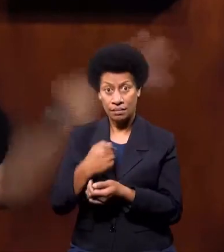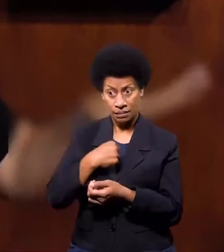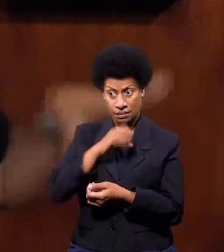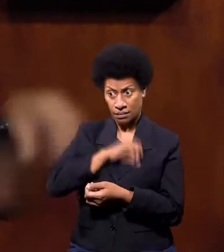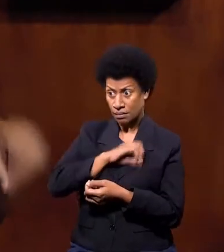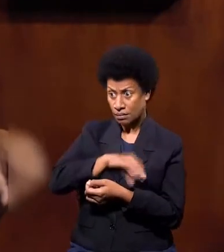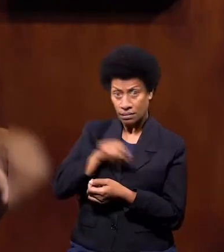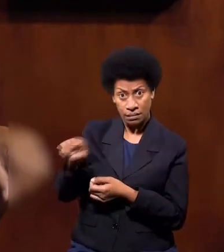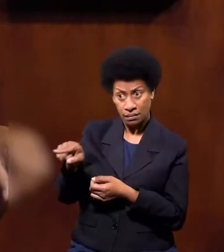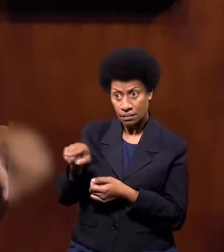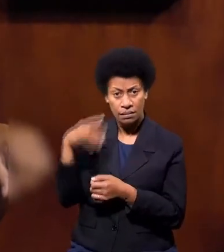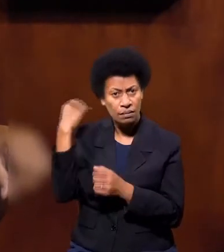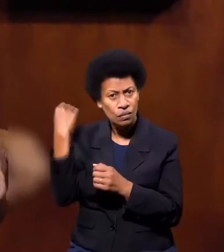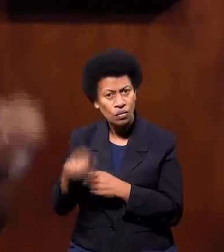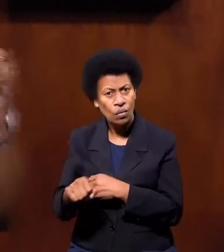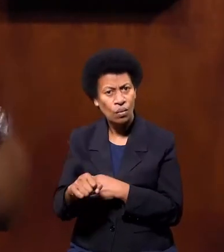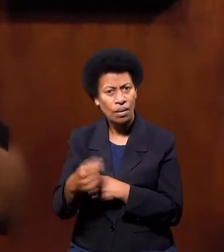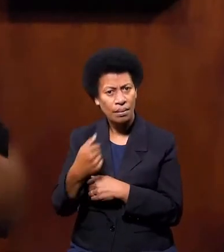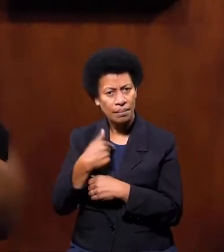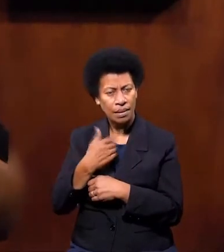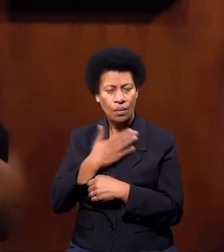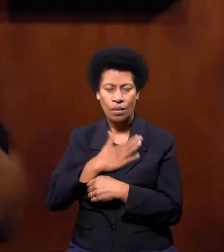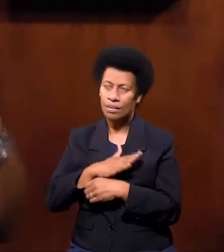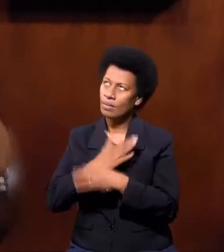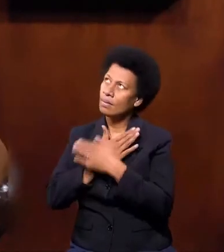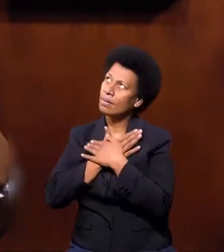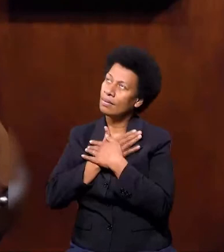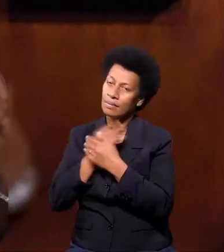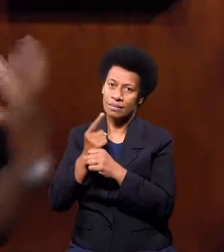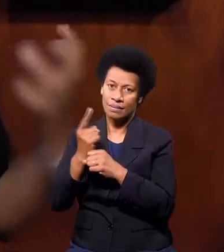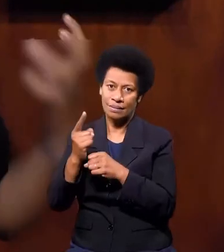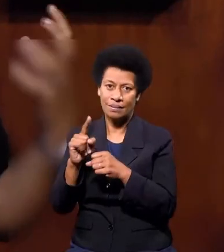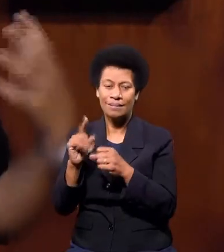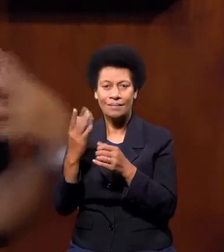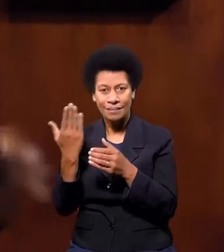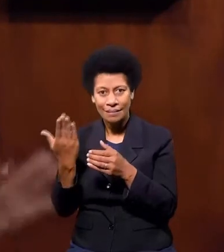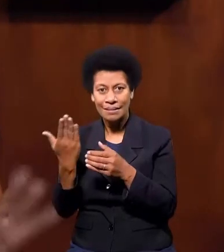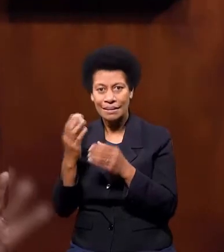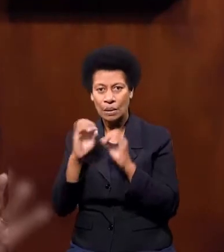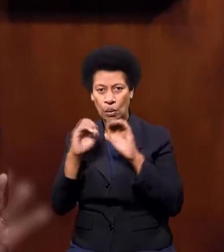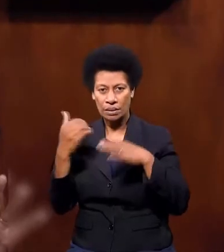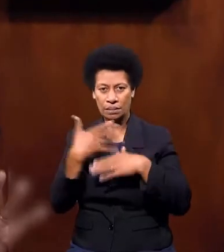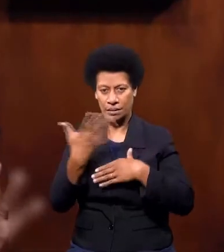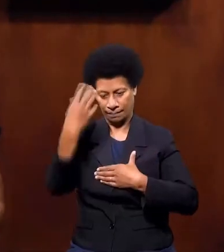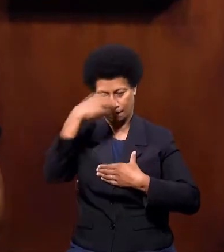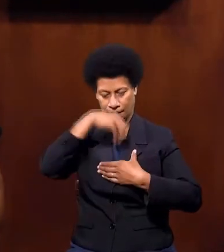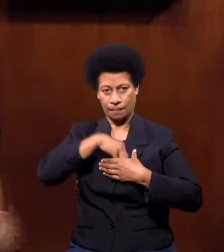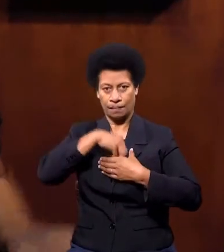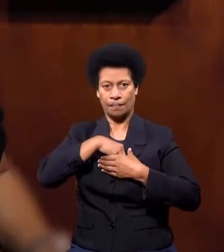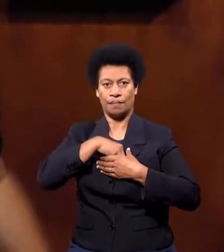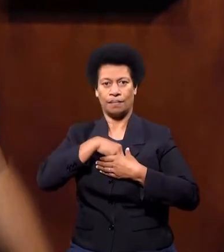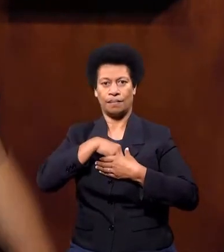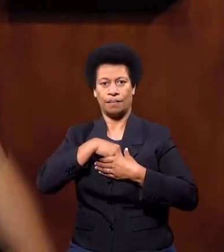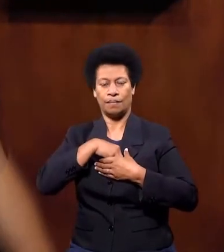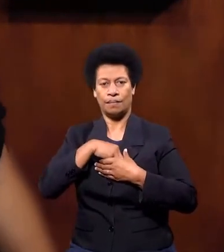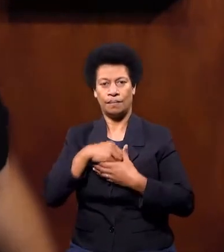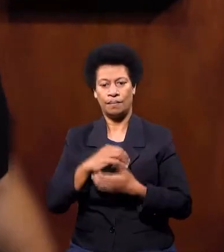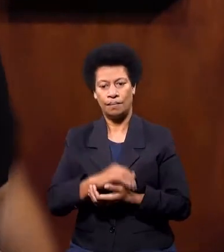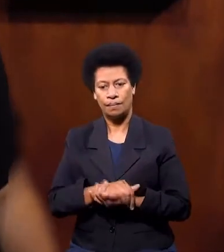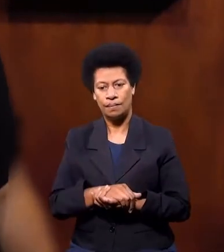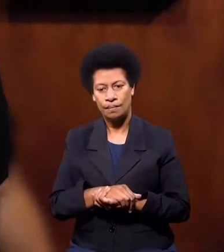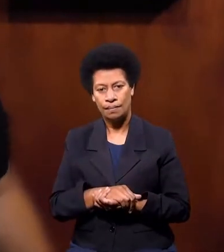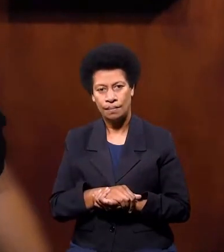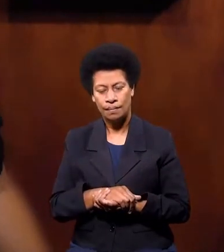forbid me to be afraid of Him. I want to fear God as the Holy Spirit manifests through me.